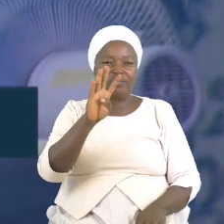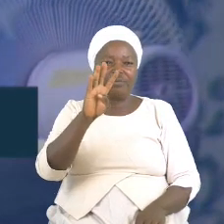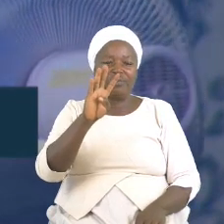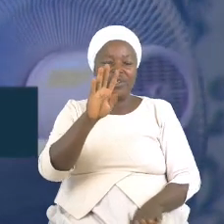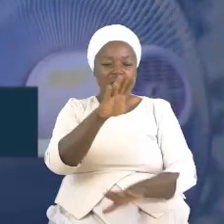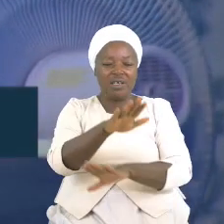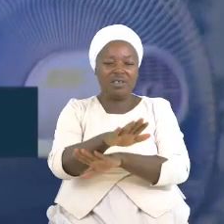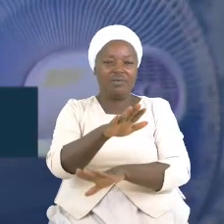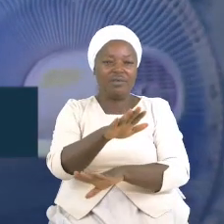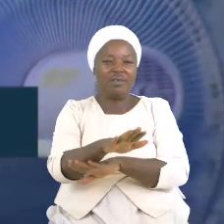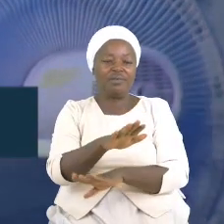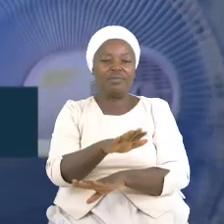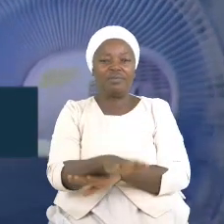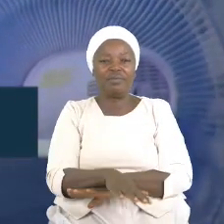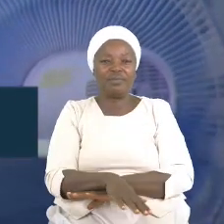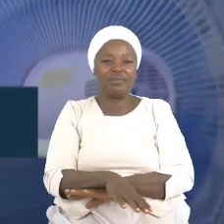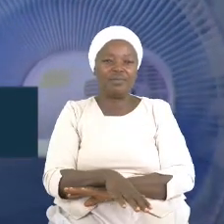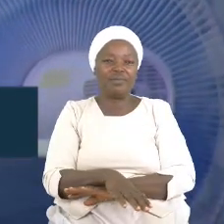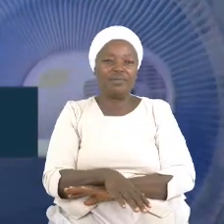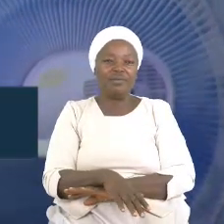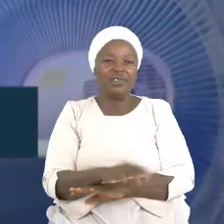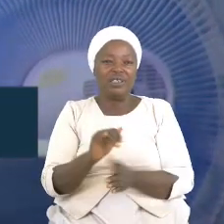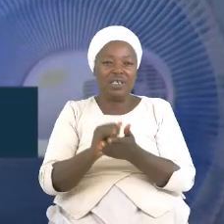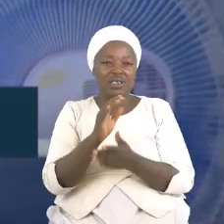8th of May.